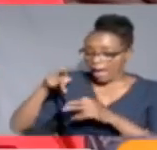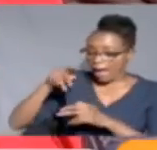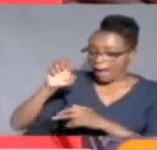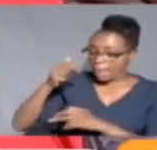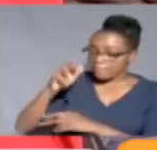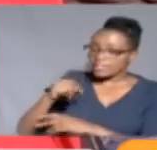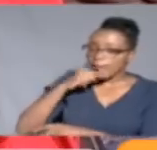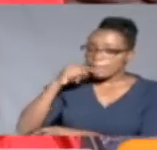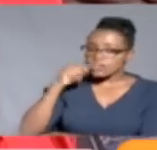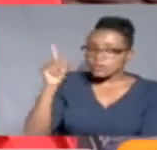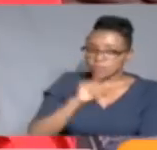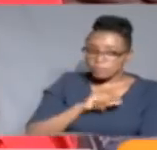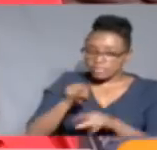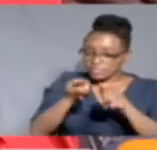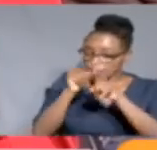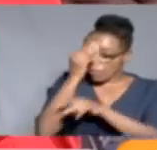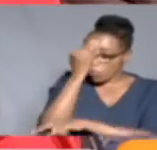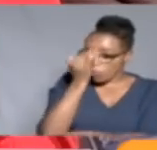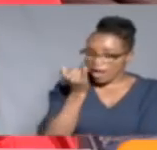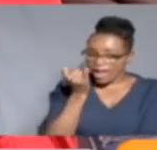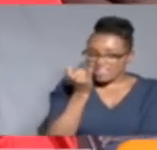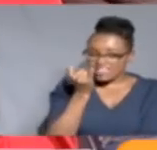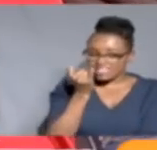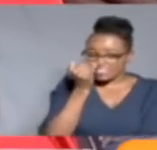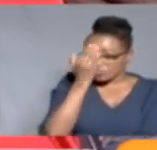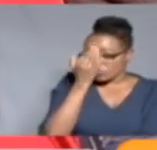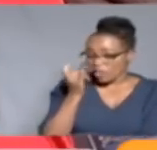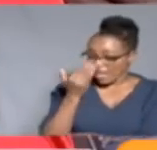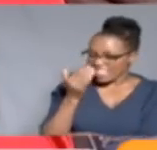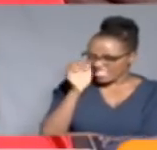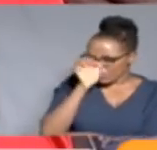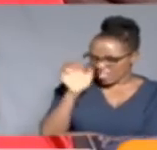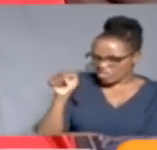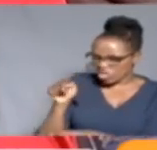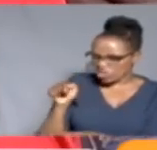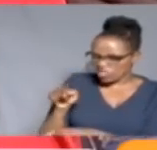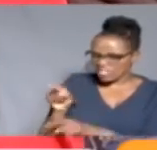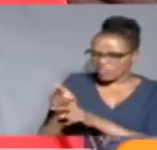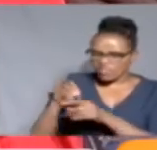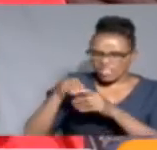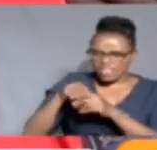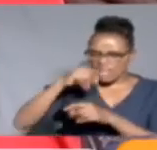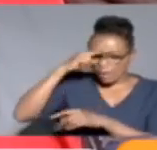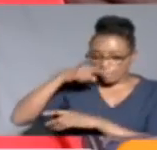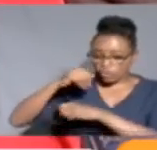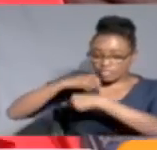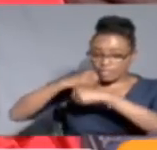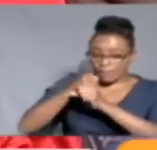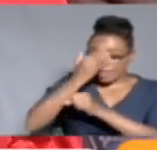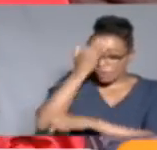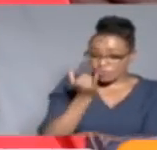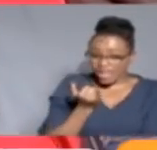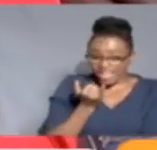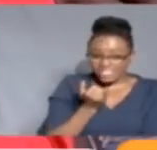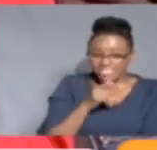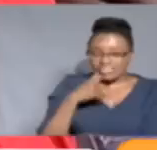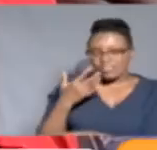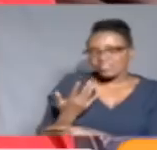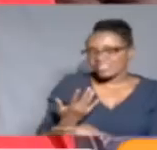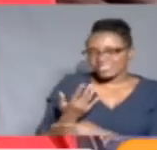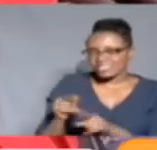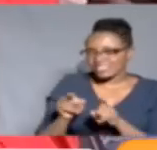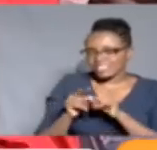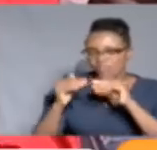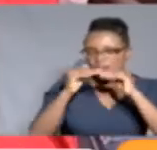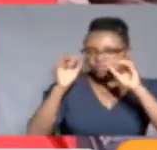just mentioned, even because even the stigma is even in the policy making, because also it's biased.